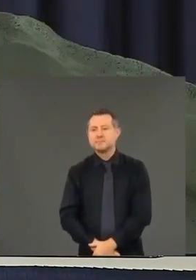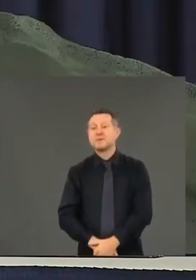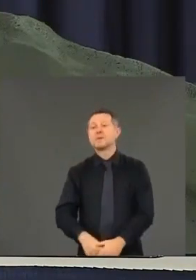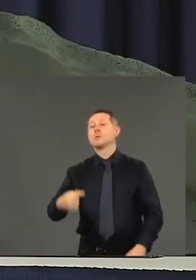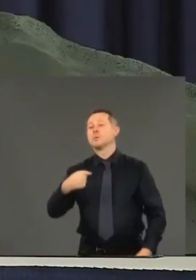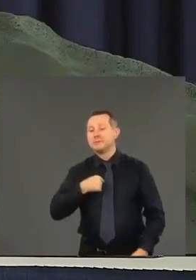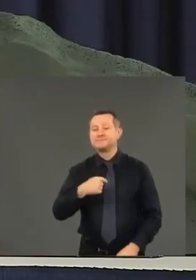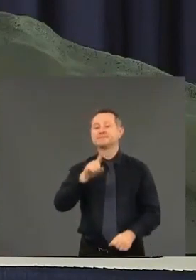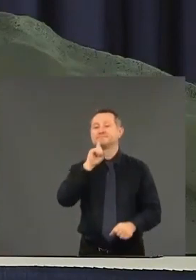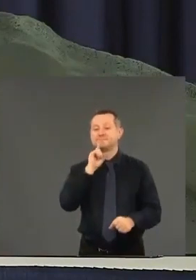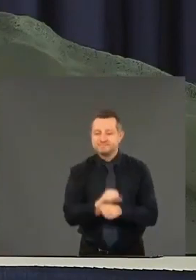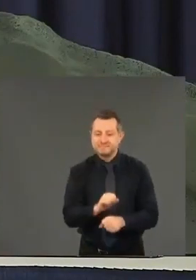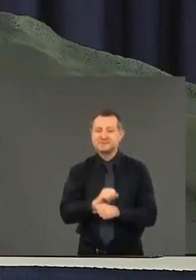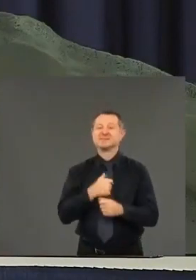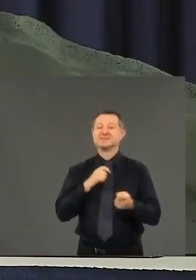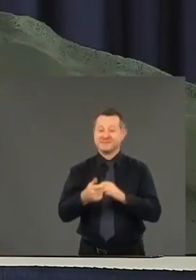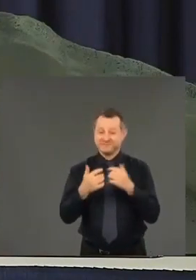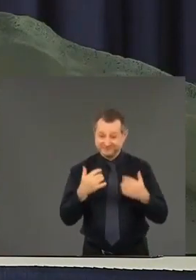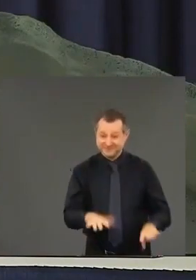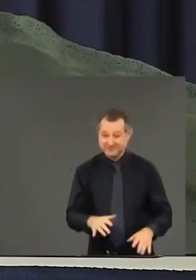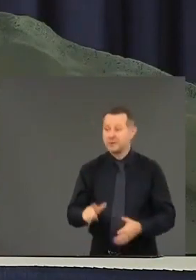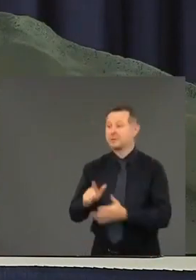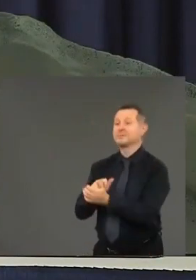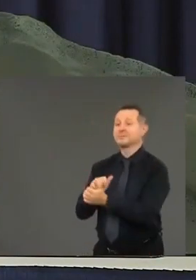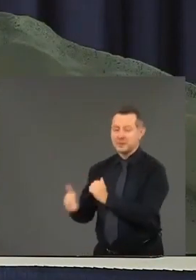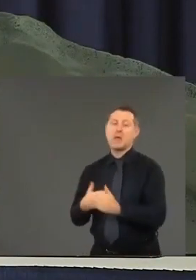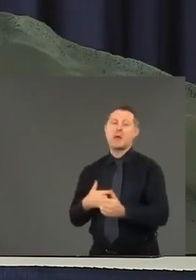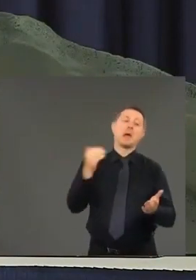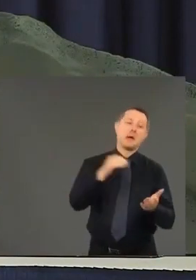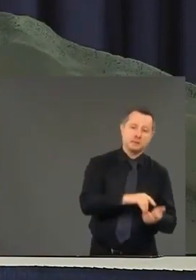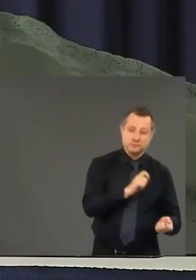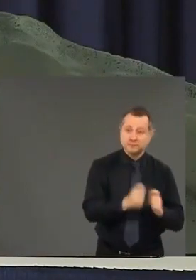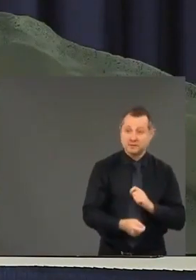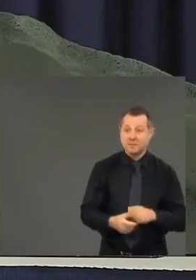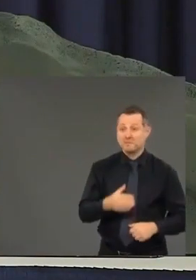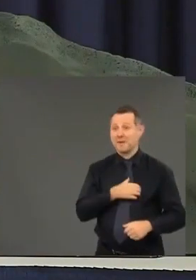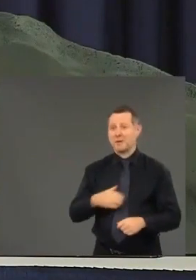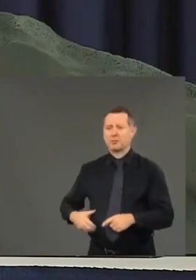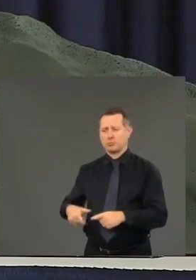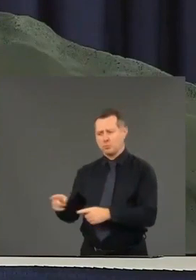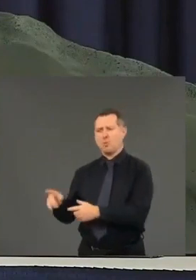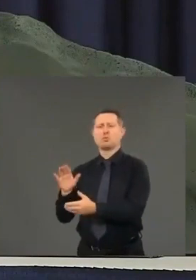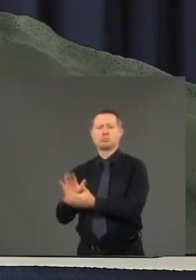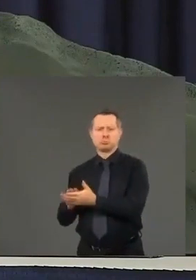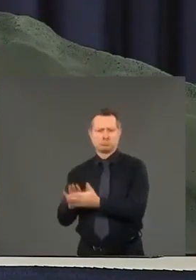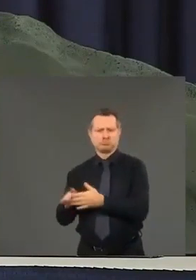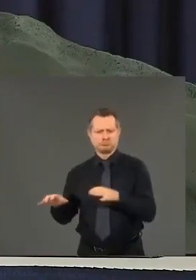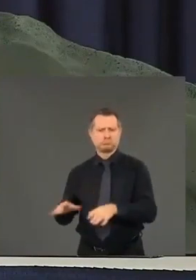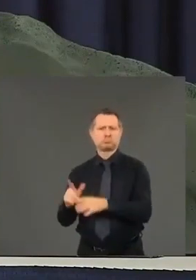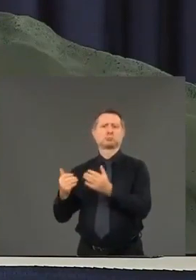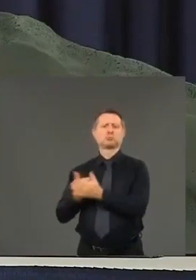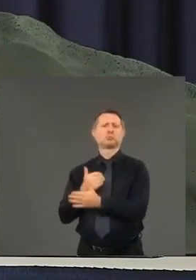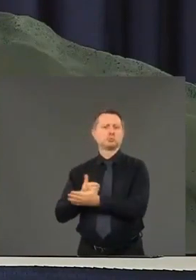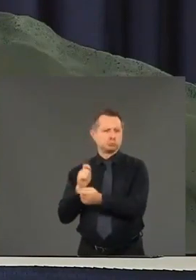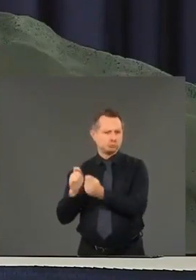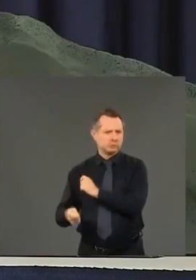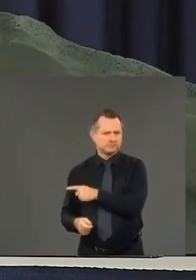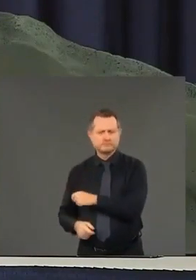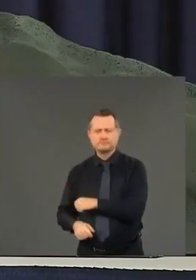reformed bail reform. The mayor praised the reform of bail reform.